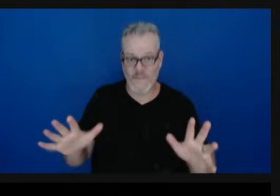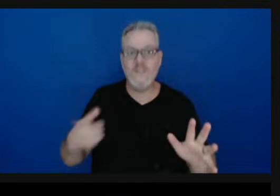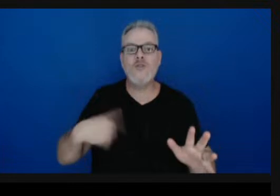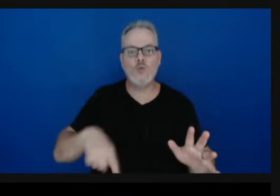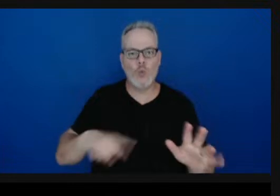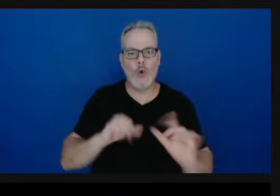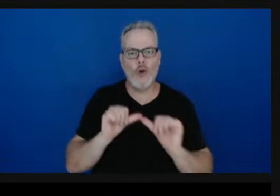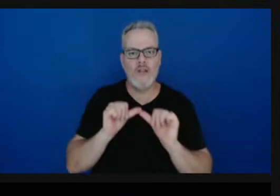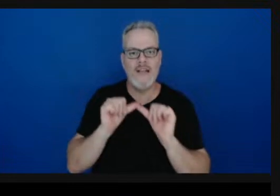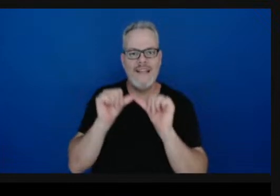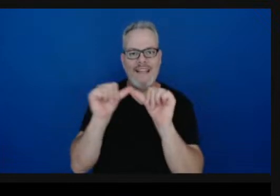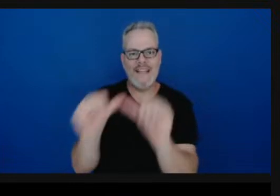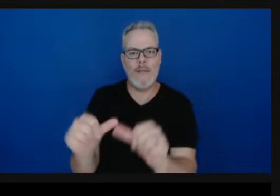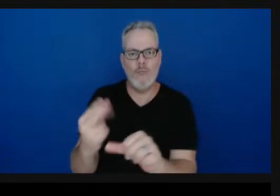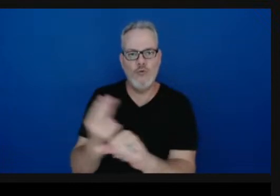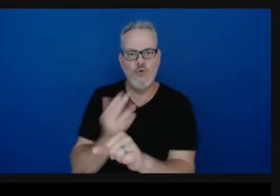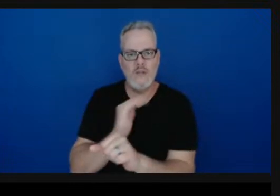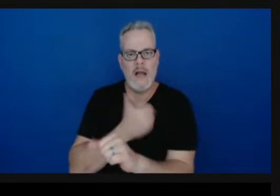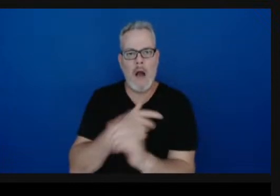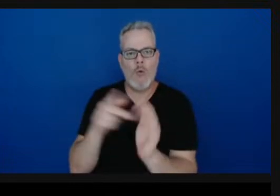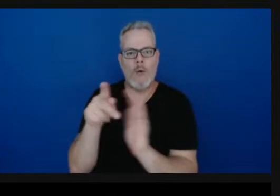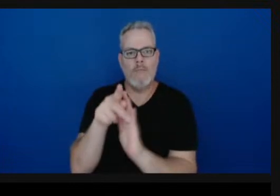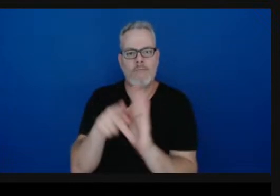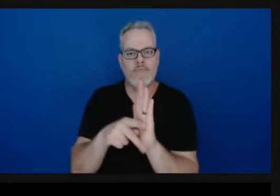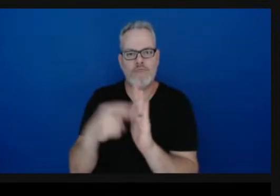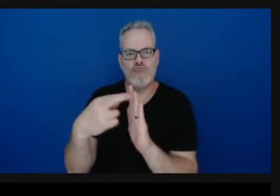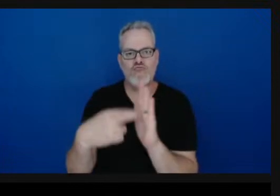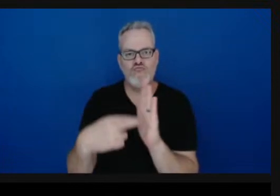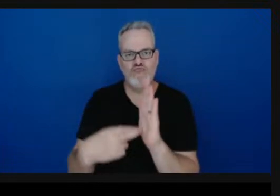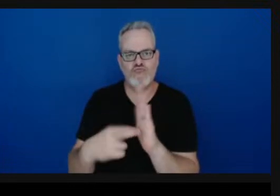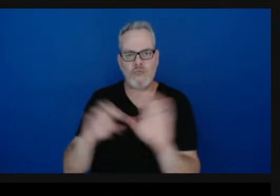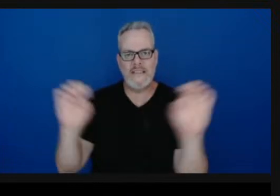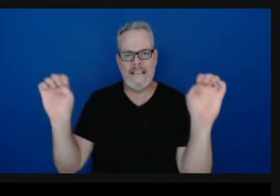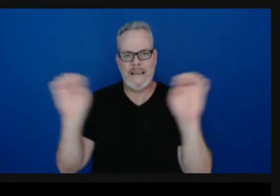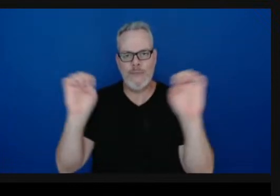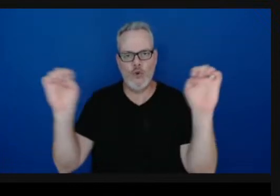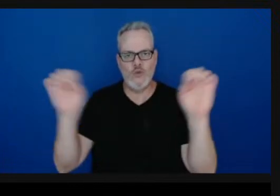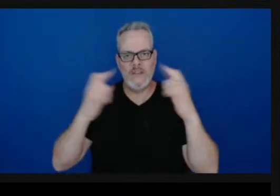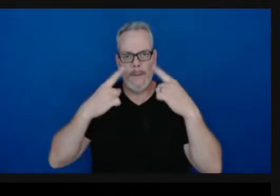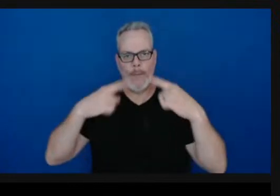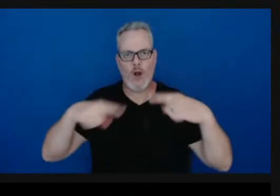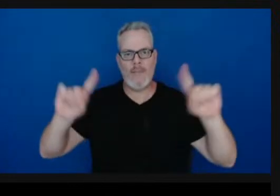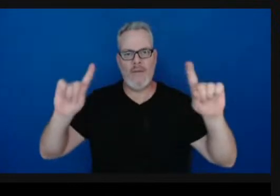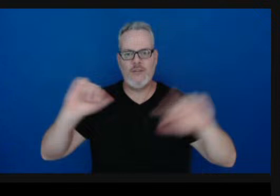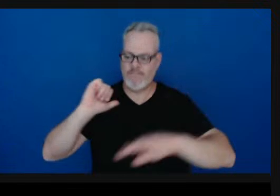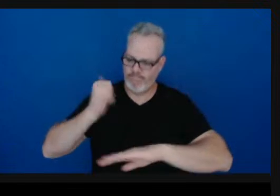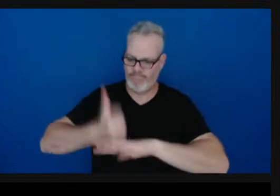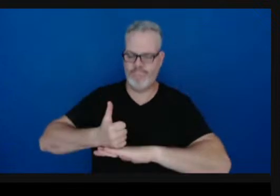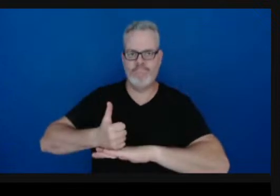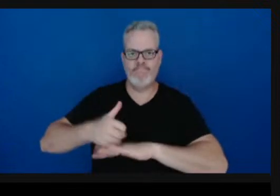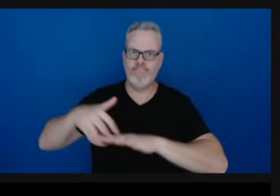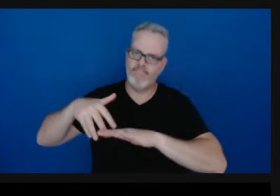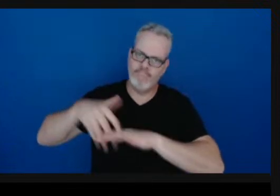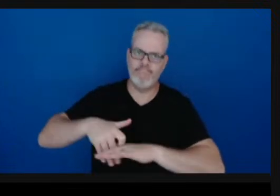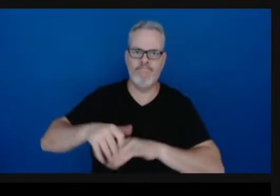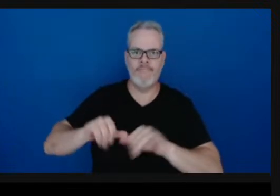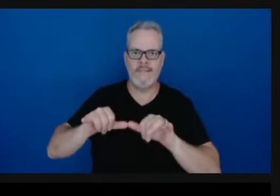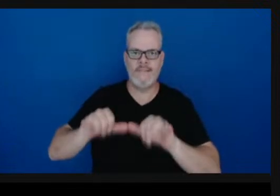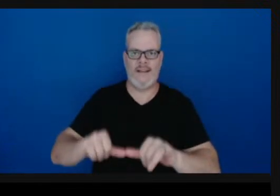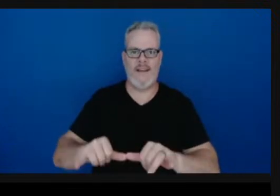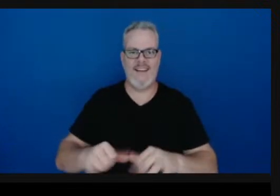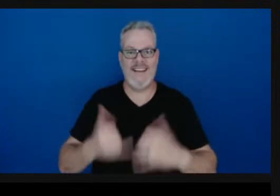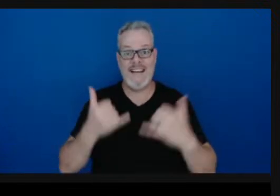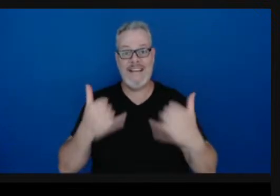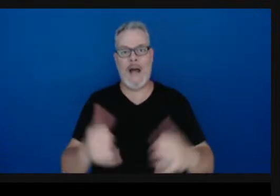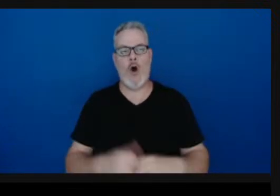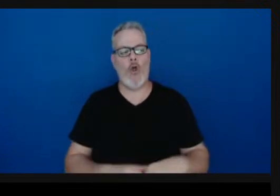keep these protocols in place, these emergency proclamations in place," which was now it's like, oh, it's Yeah. over.